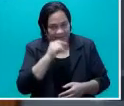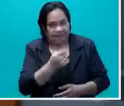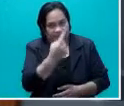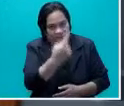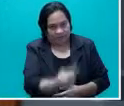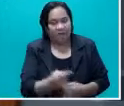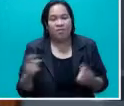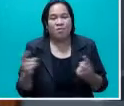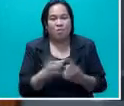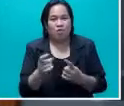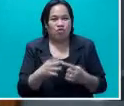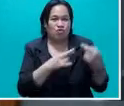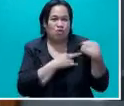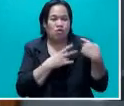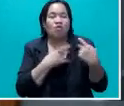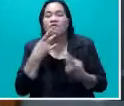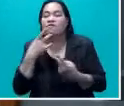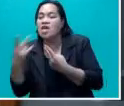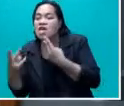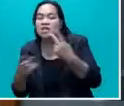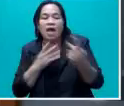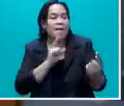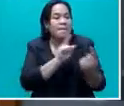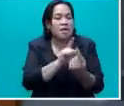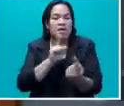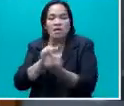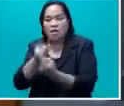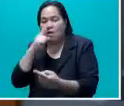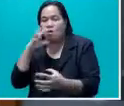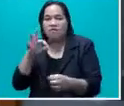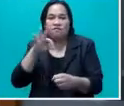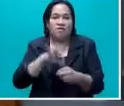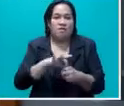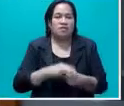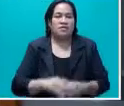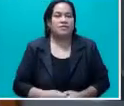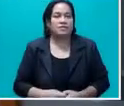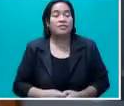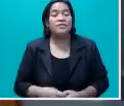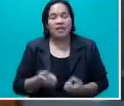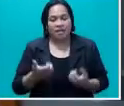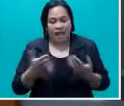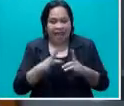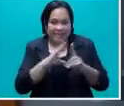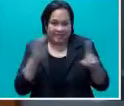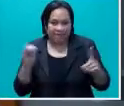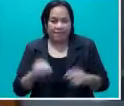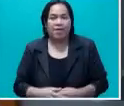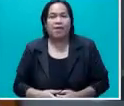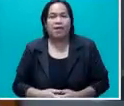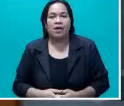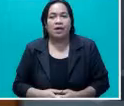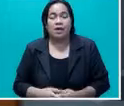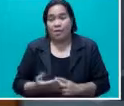their important role in visiting and meeting their voters. And I will give you these examples.